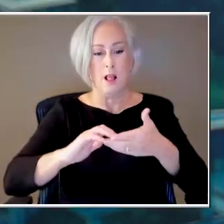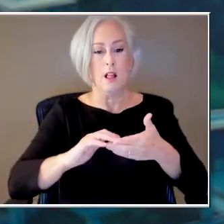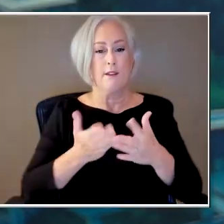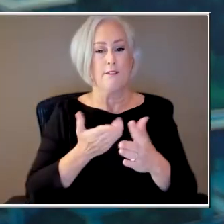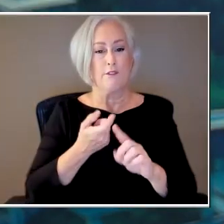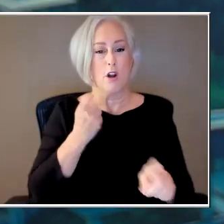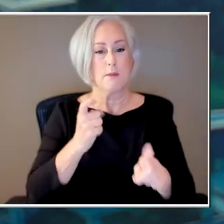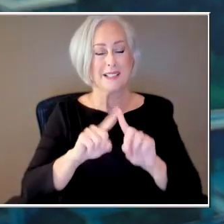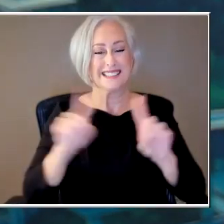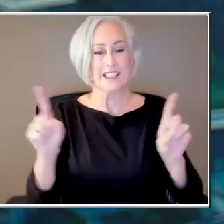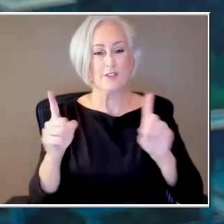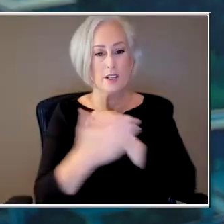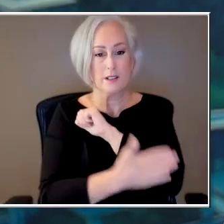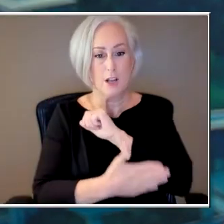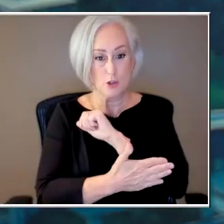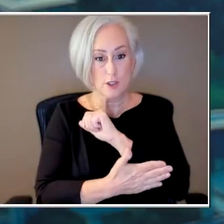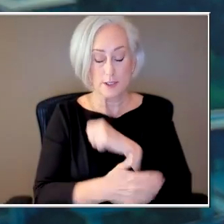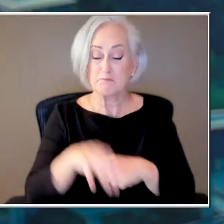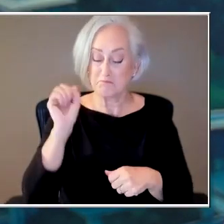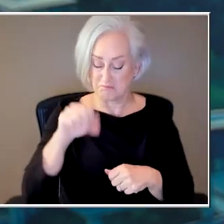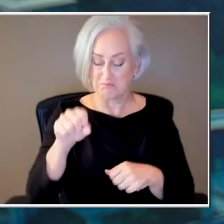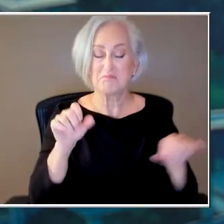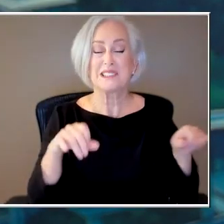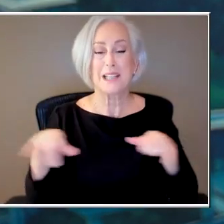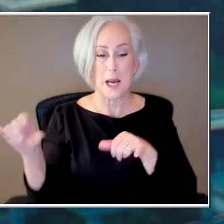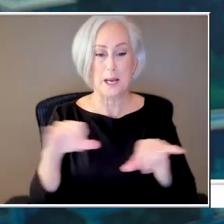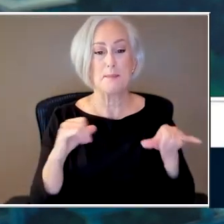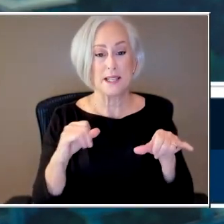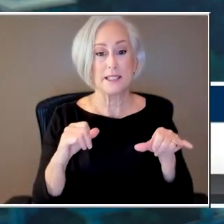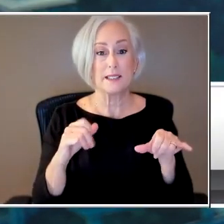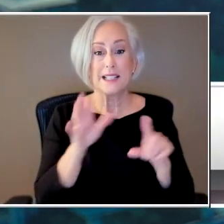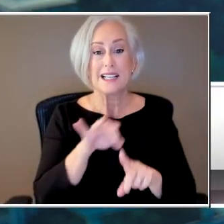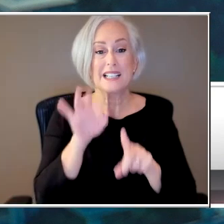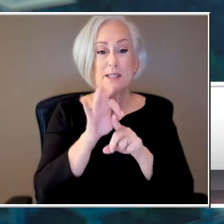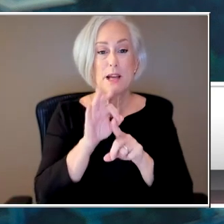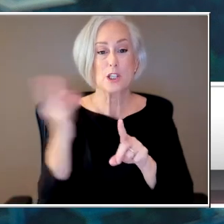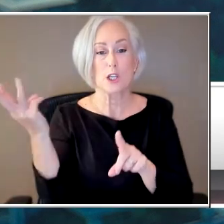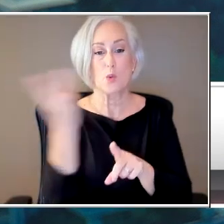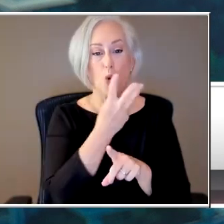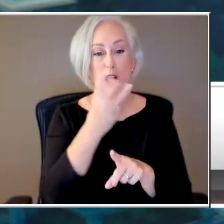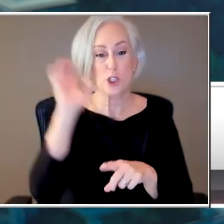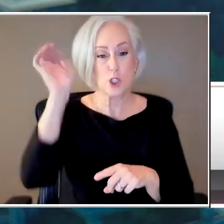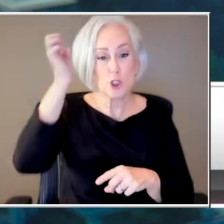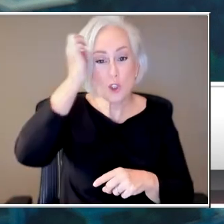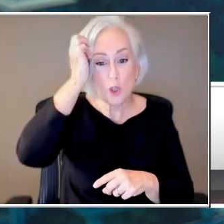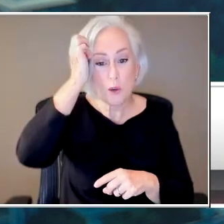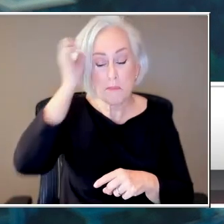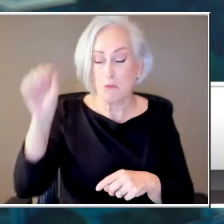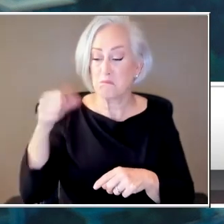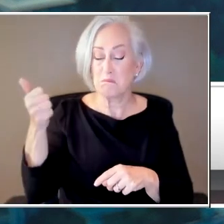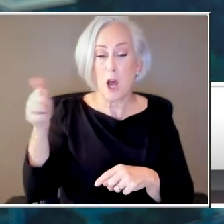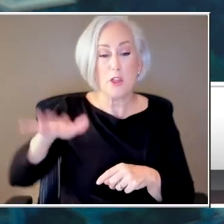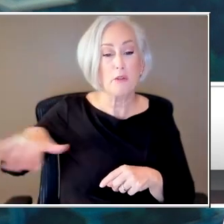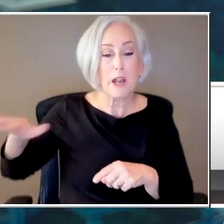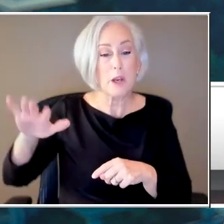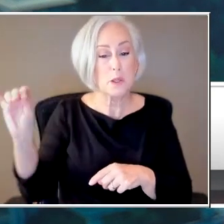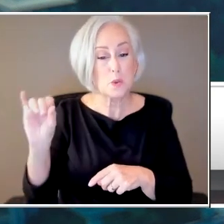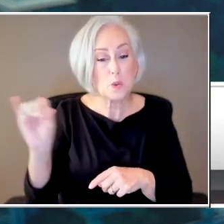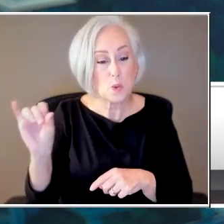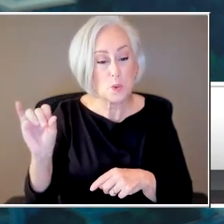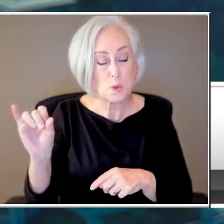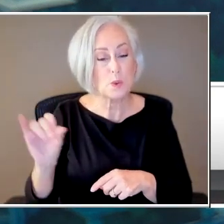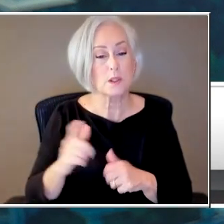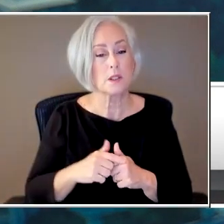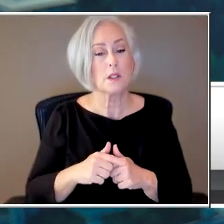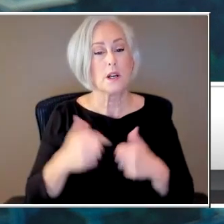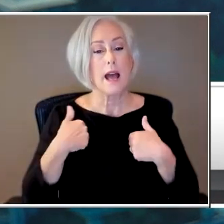actually quite common, particularly Western Europe. Other areas of the world as well, and we've had donors from